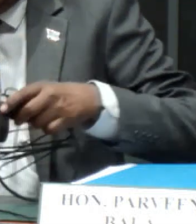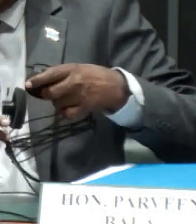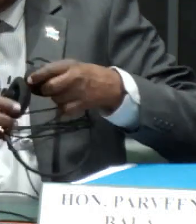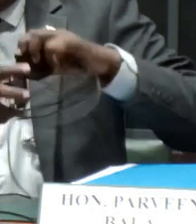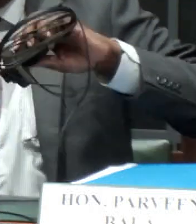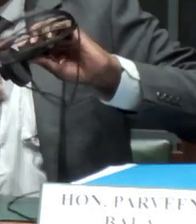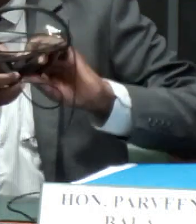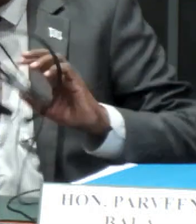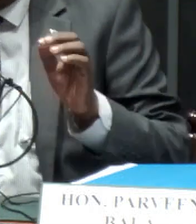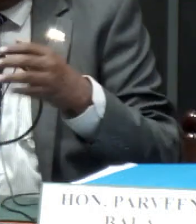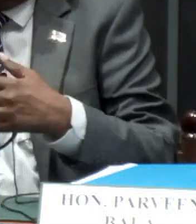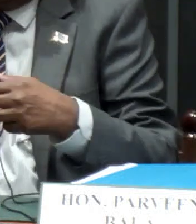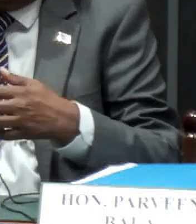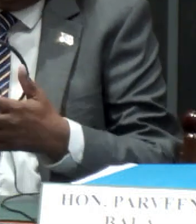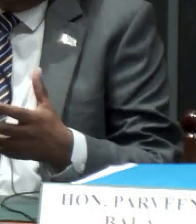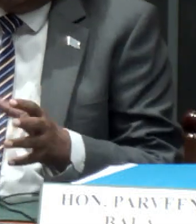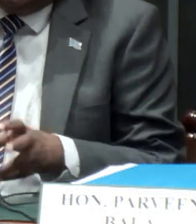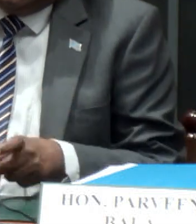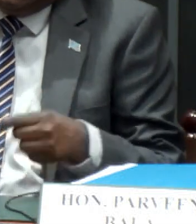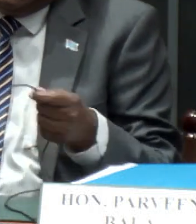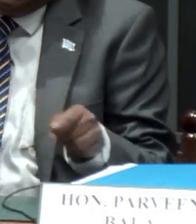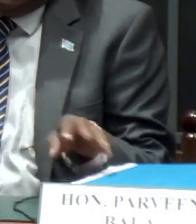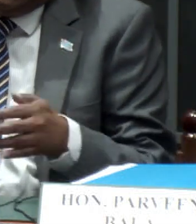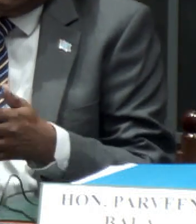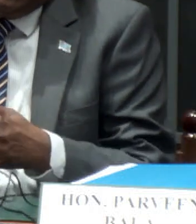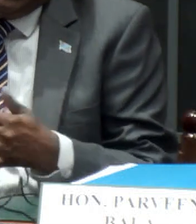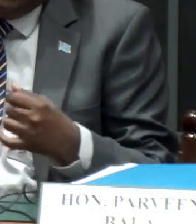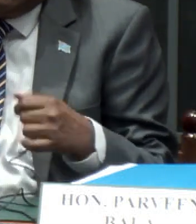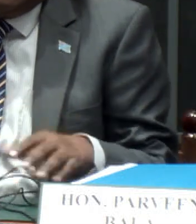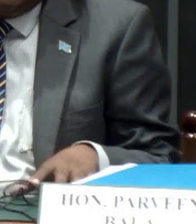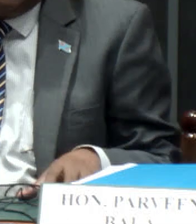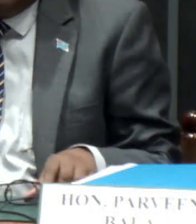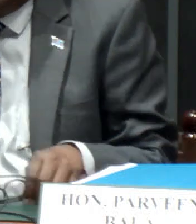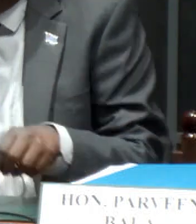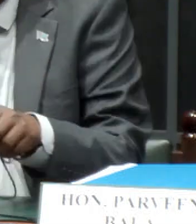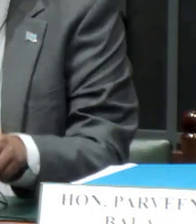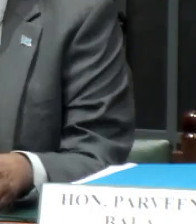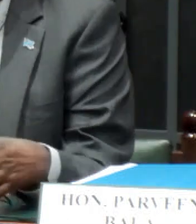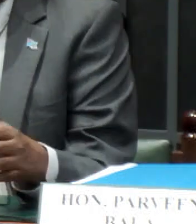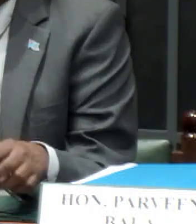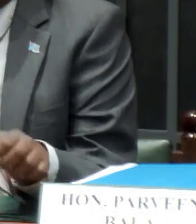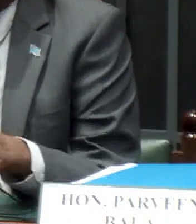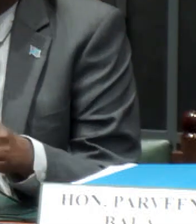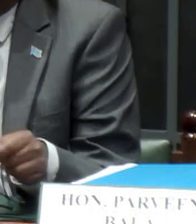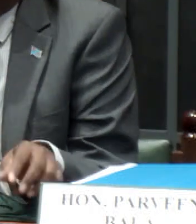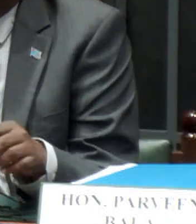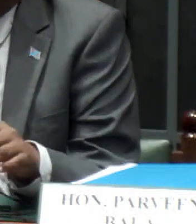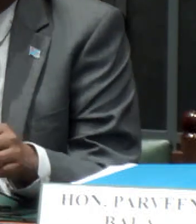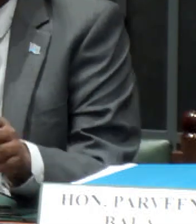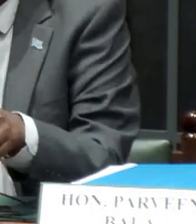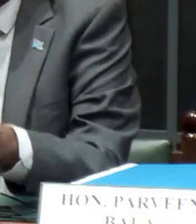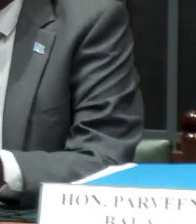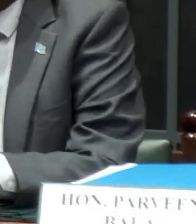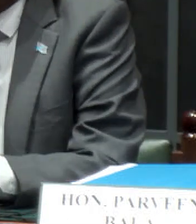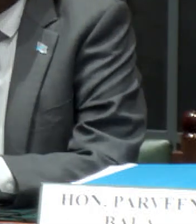Honourable Leader of the Opposition, Honourable Cabinet colleagues and Assistant Ministers, and also Honourable Members